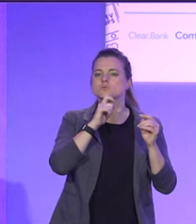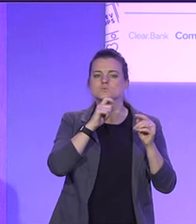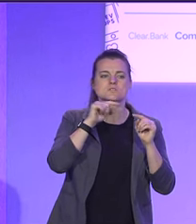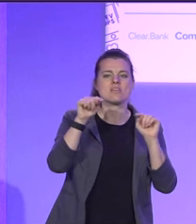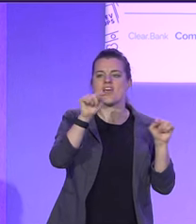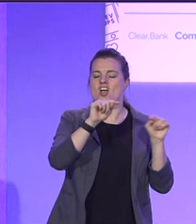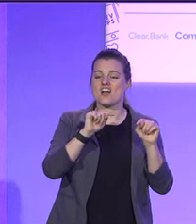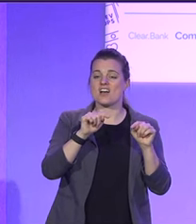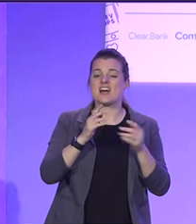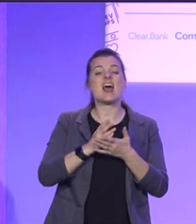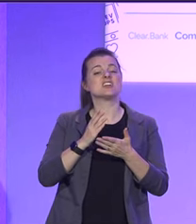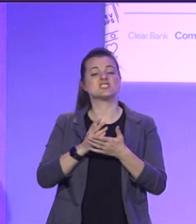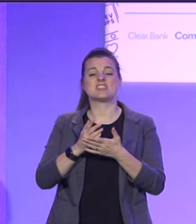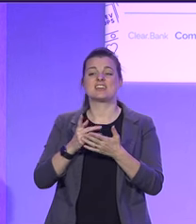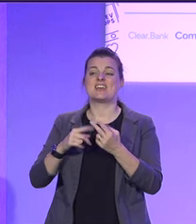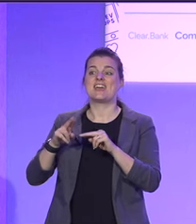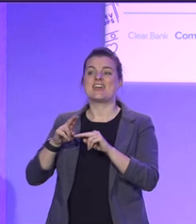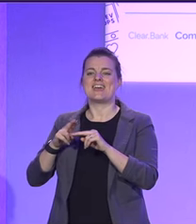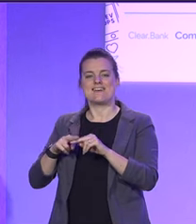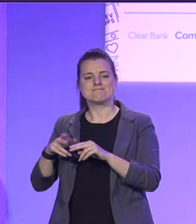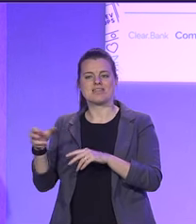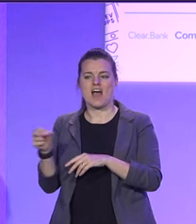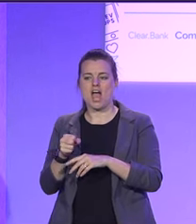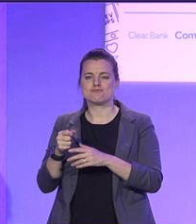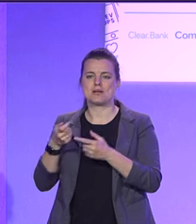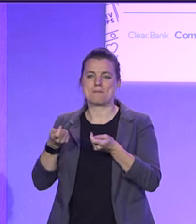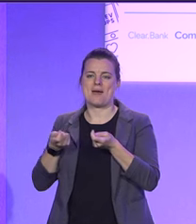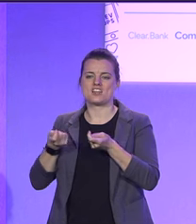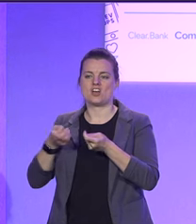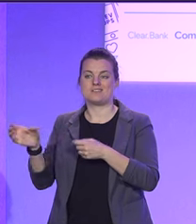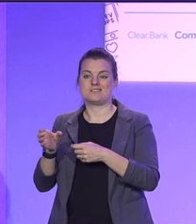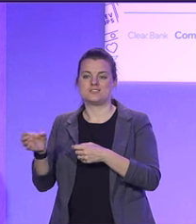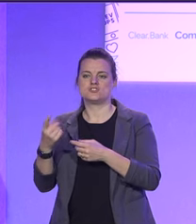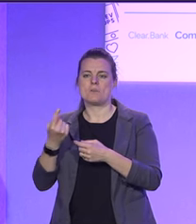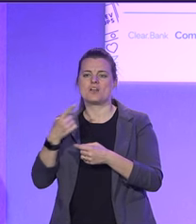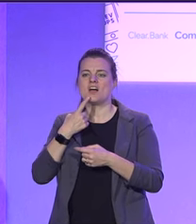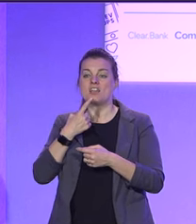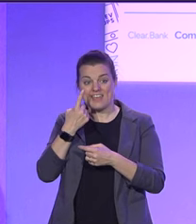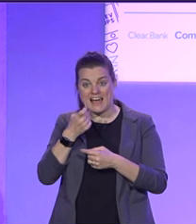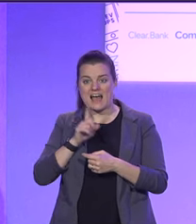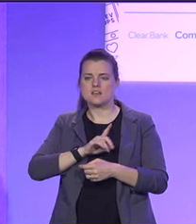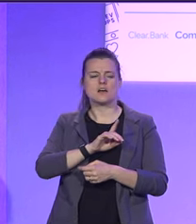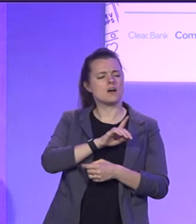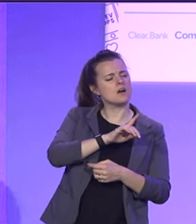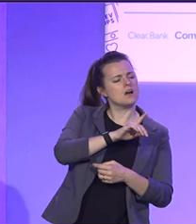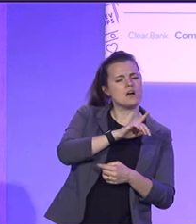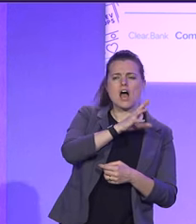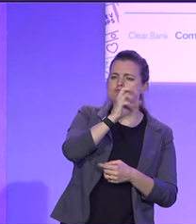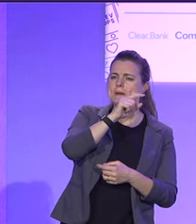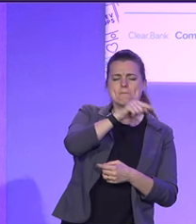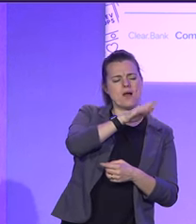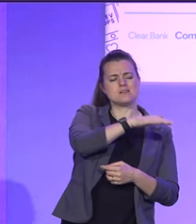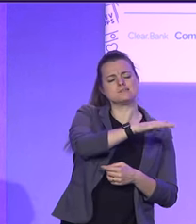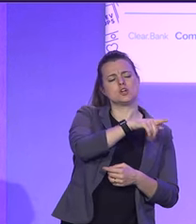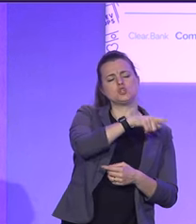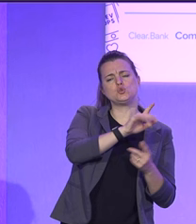hey, actually we're doing this cool container thing. You mentioned at the last event you were building something a little bit similar. Do you want to come in and interview? Now that relationship is not